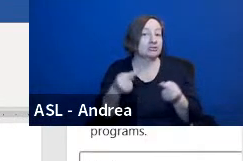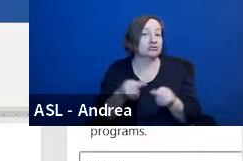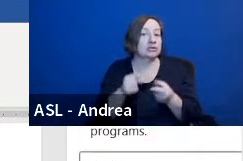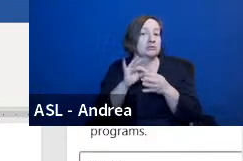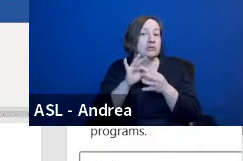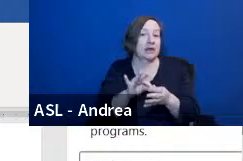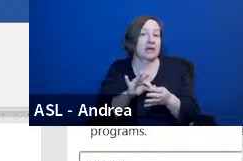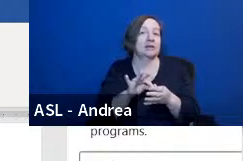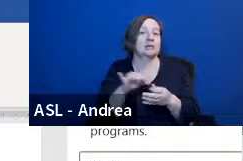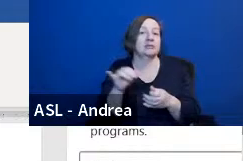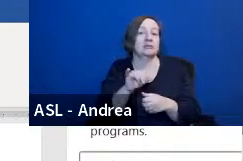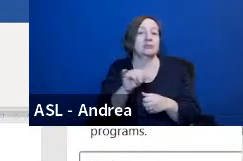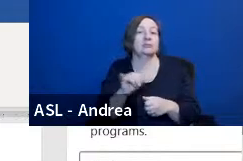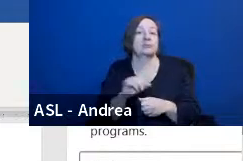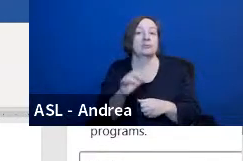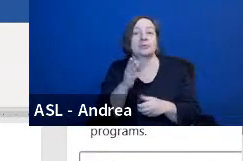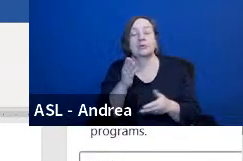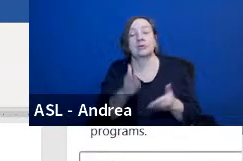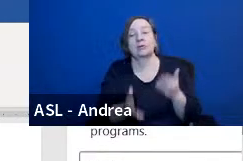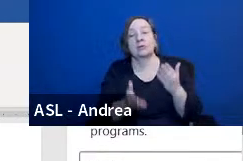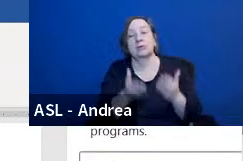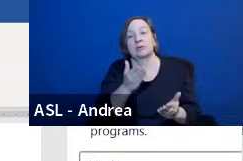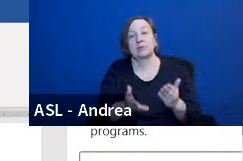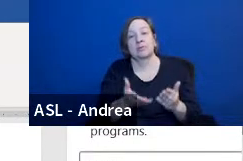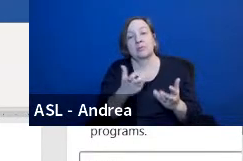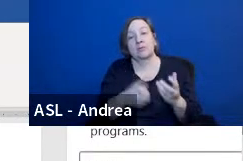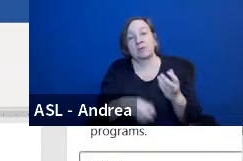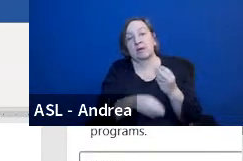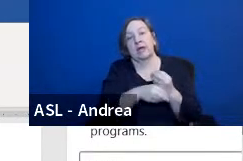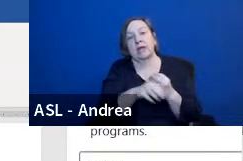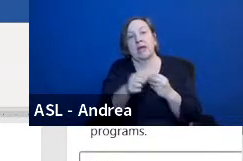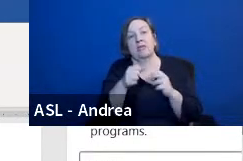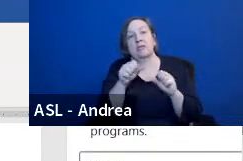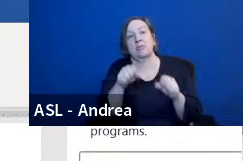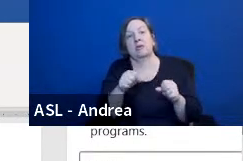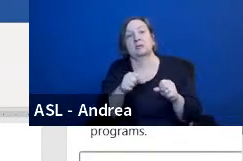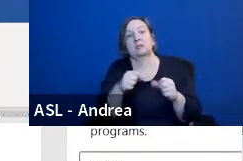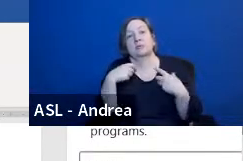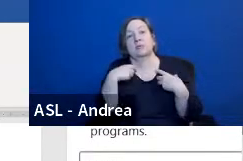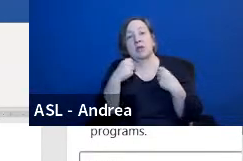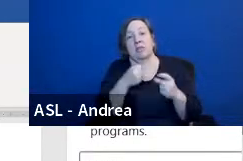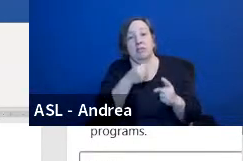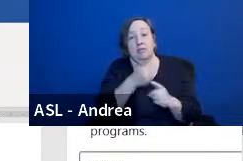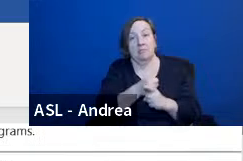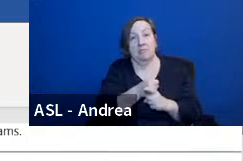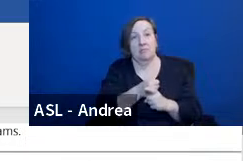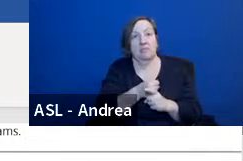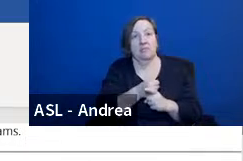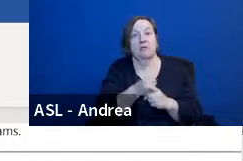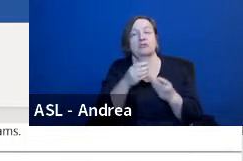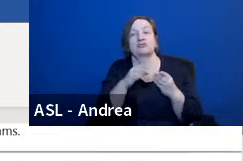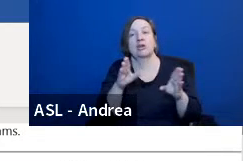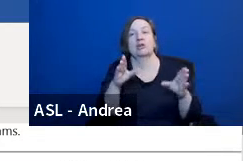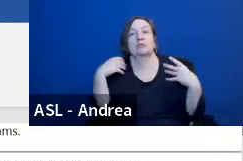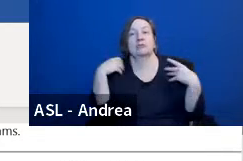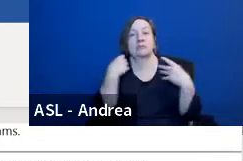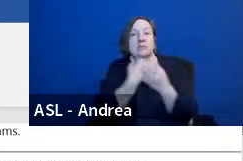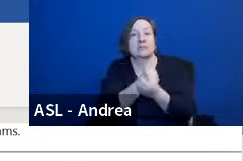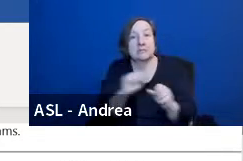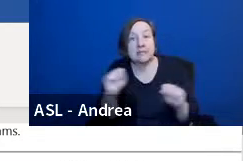corridor. And so you might want to add that as another potential health impact is just general safety,